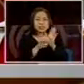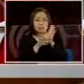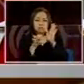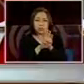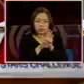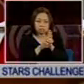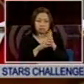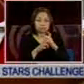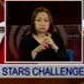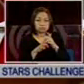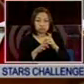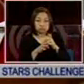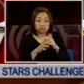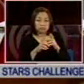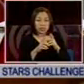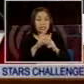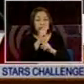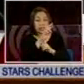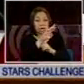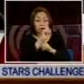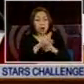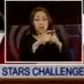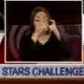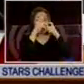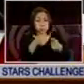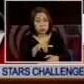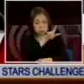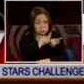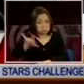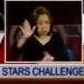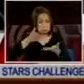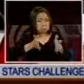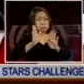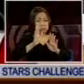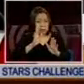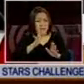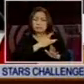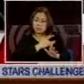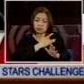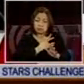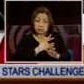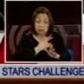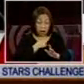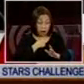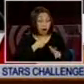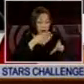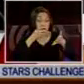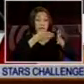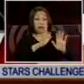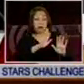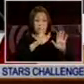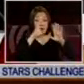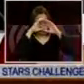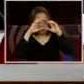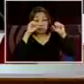granted already the petition. Because the main issue really is, should we allow the former